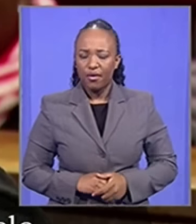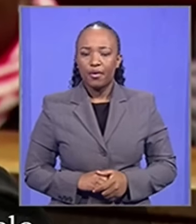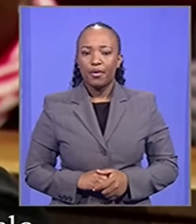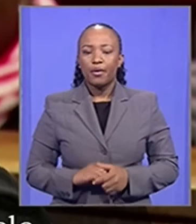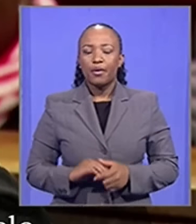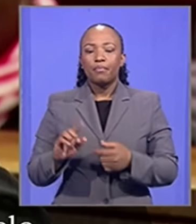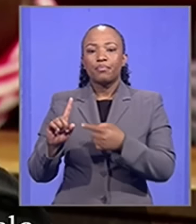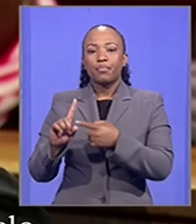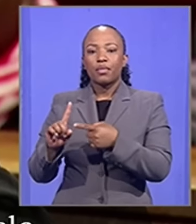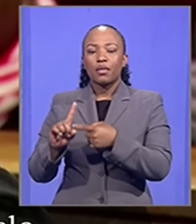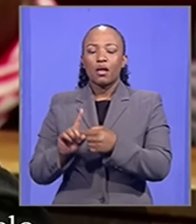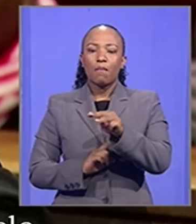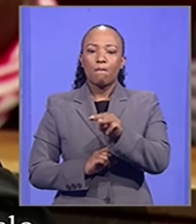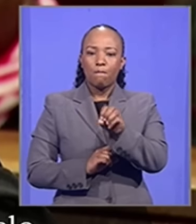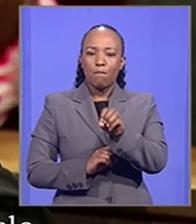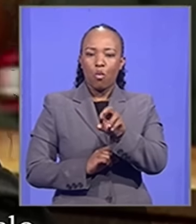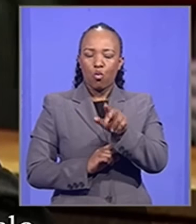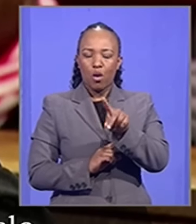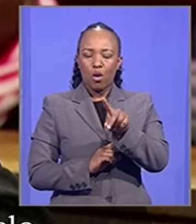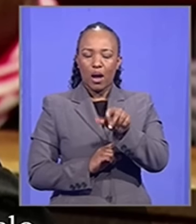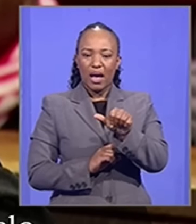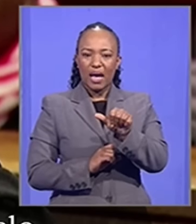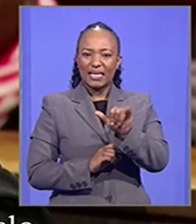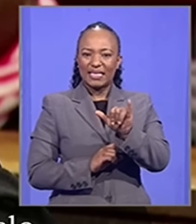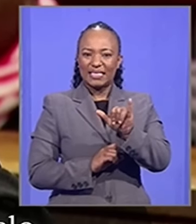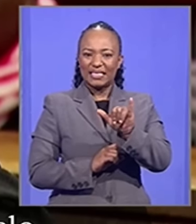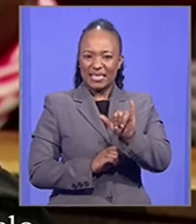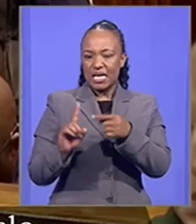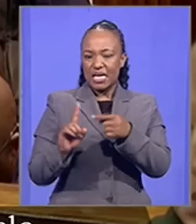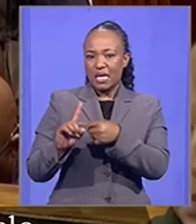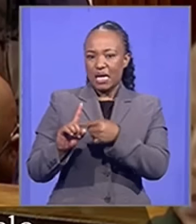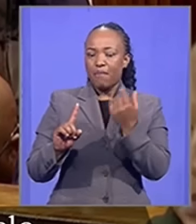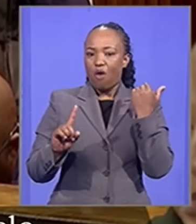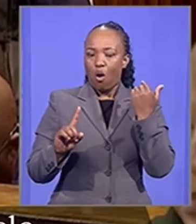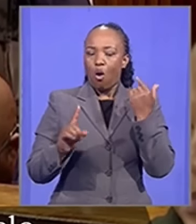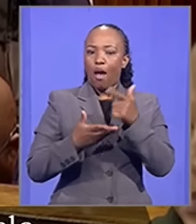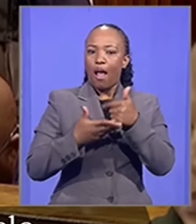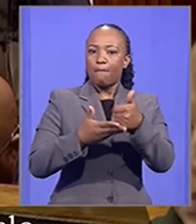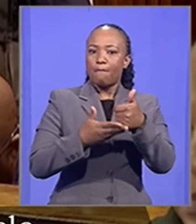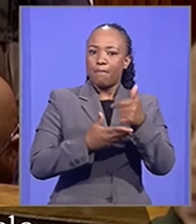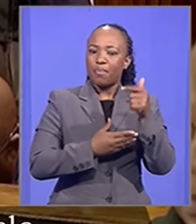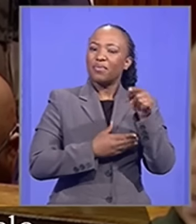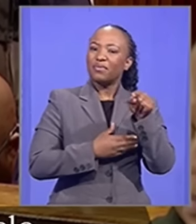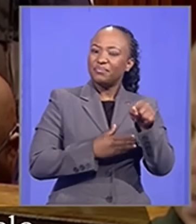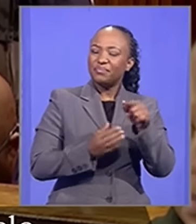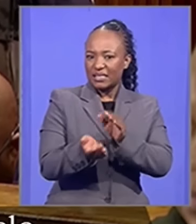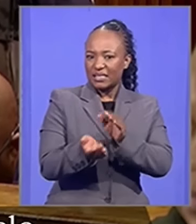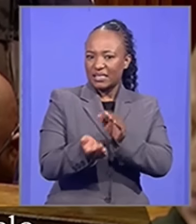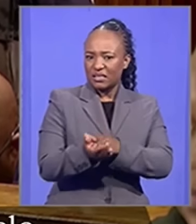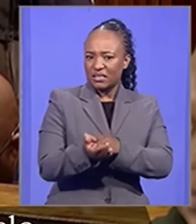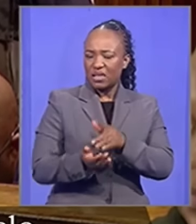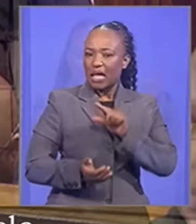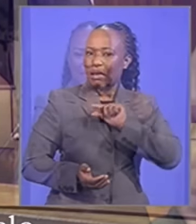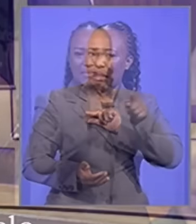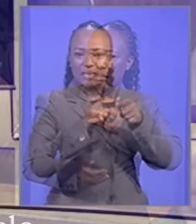Morwadi Cholota eo eneng e le mothusi wa tonakgolo ya mehleng ya Free State e Magashule ha dumele a le